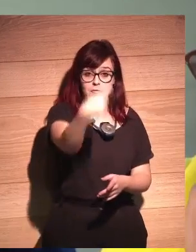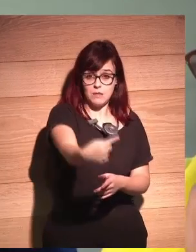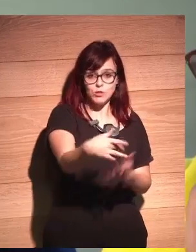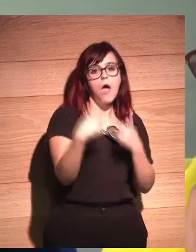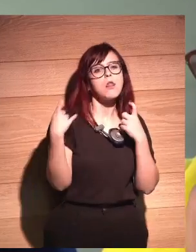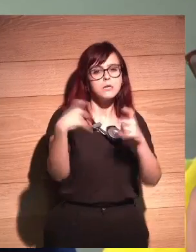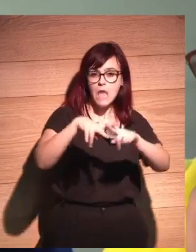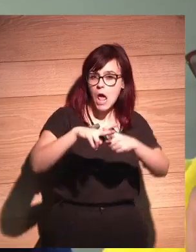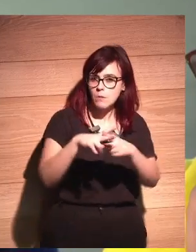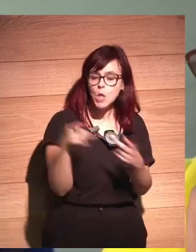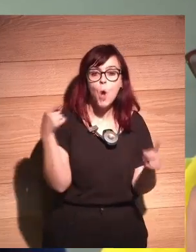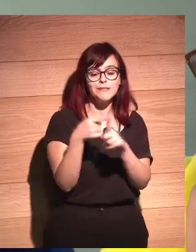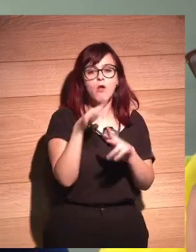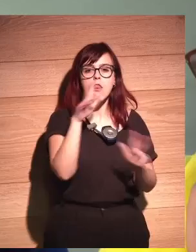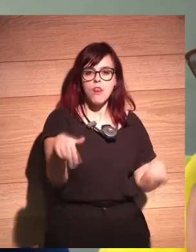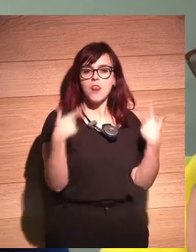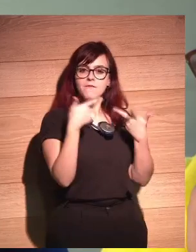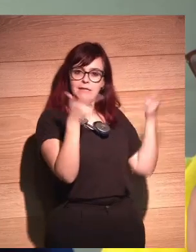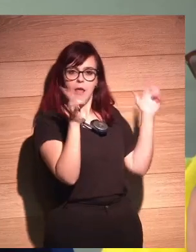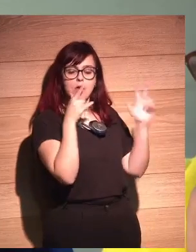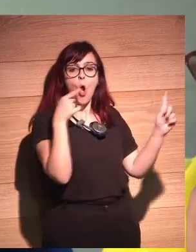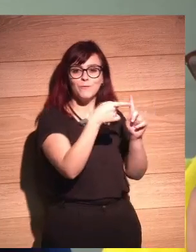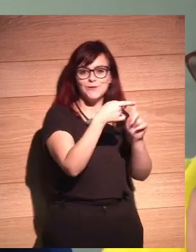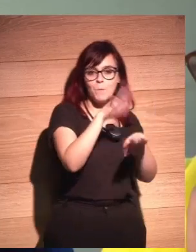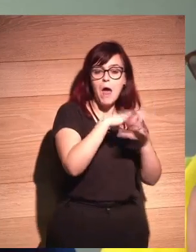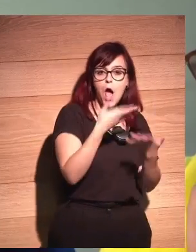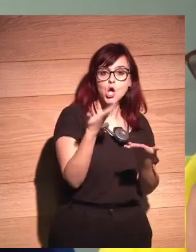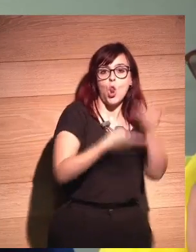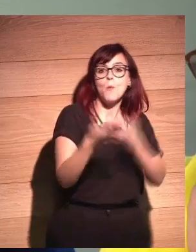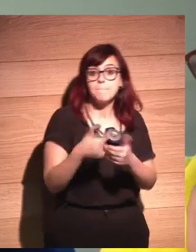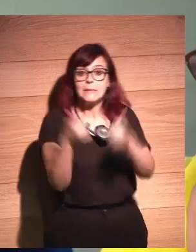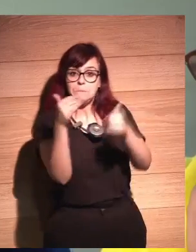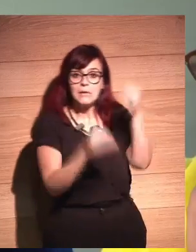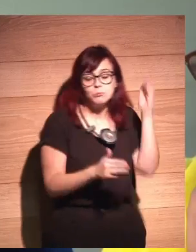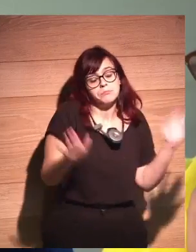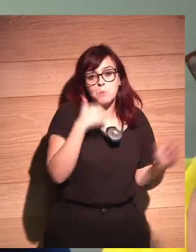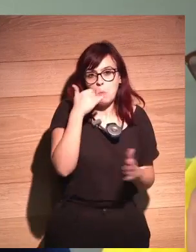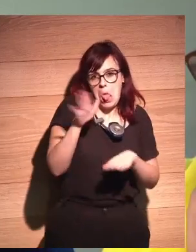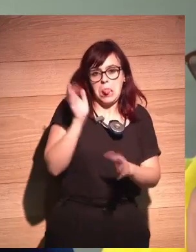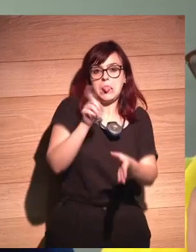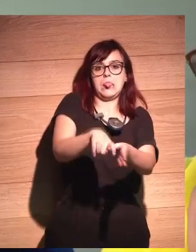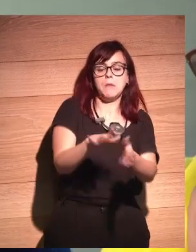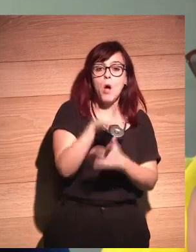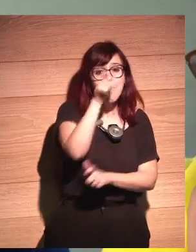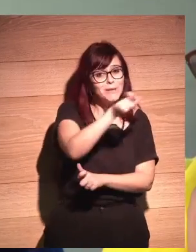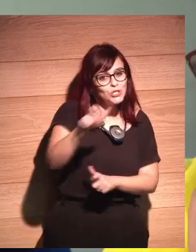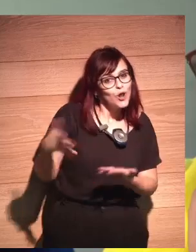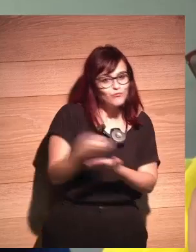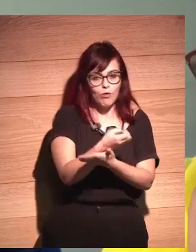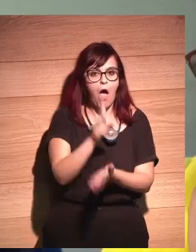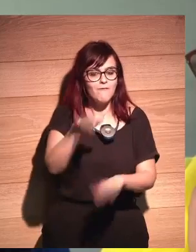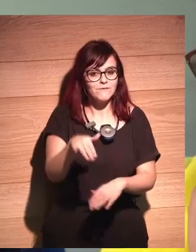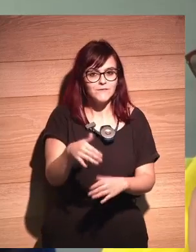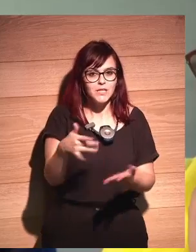we say is that we needed a tool to have the freedom of contributing more or less, because I still think that the basis of everything